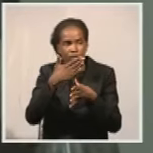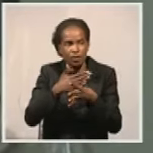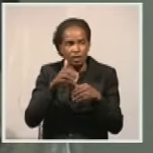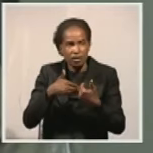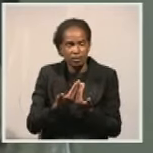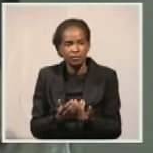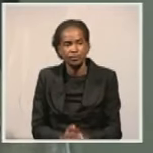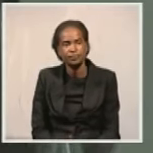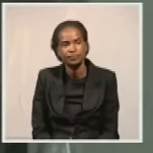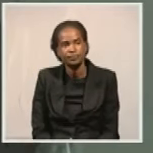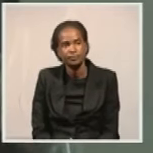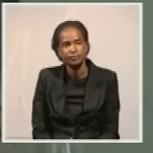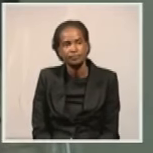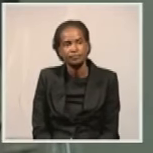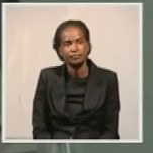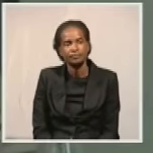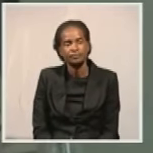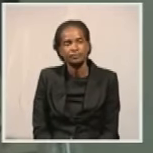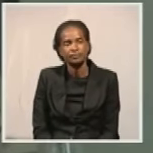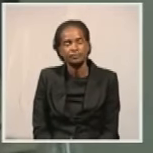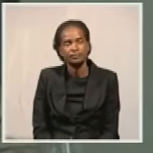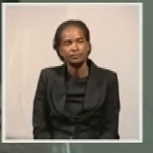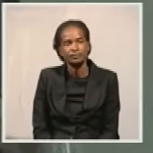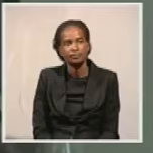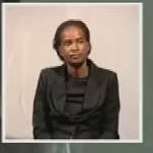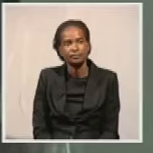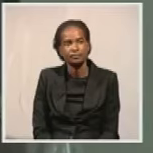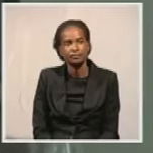and I borrowed. And in terms of